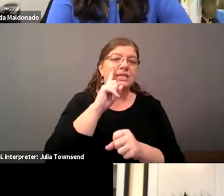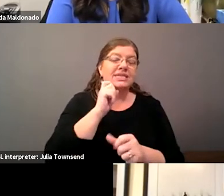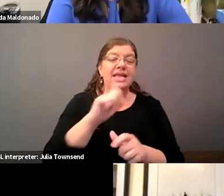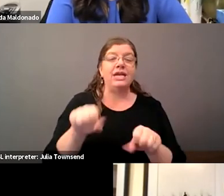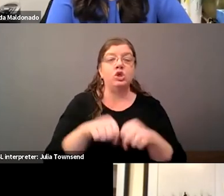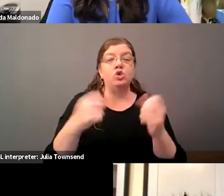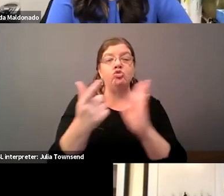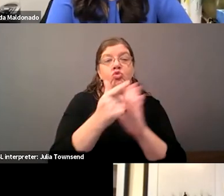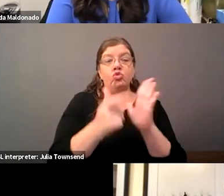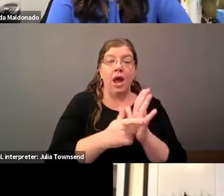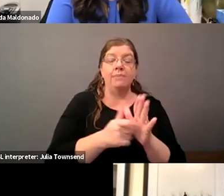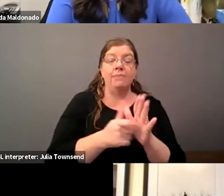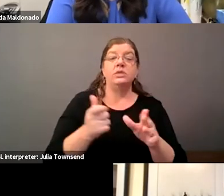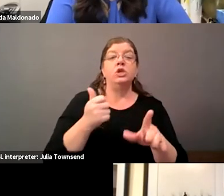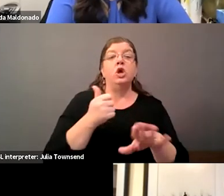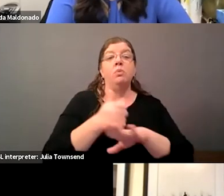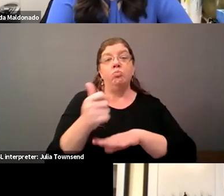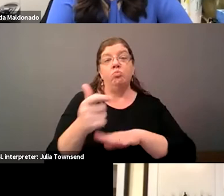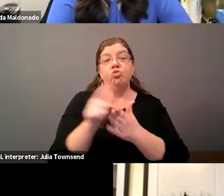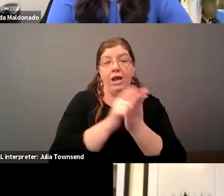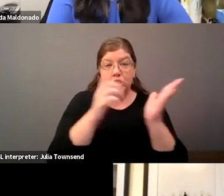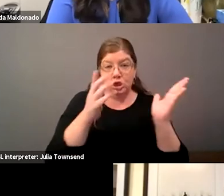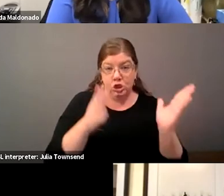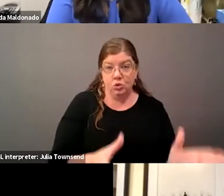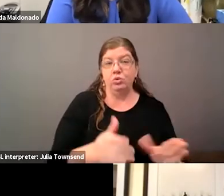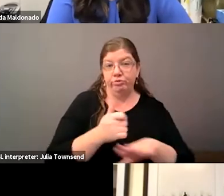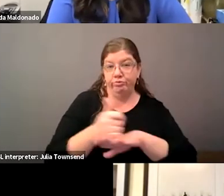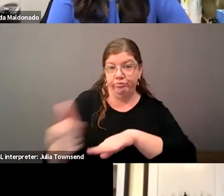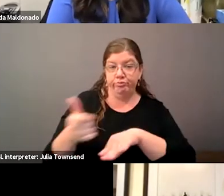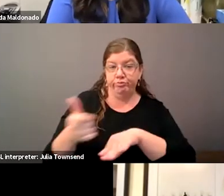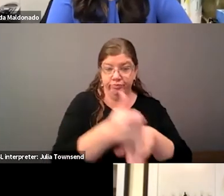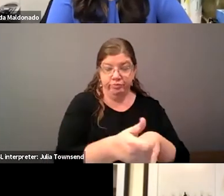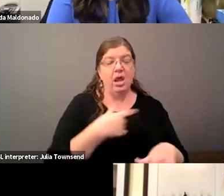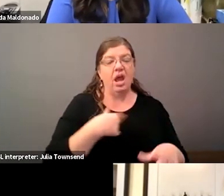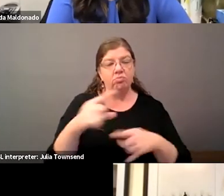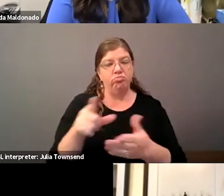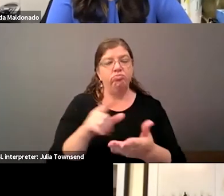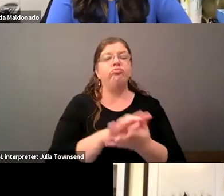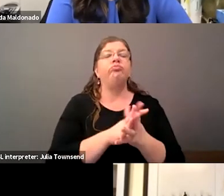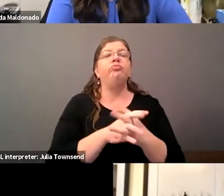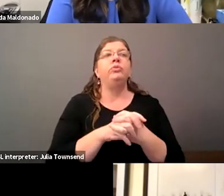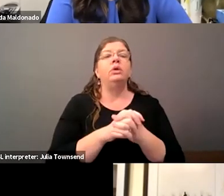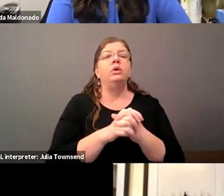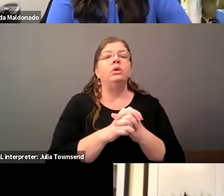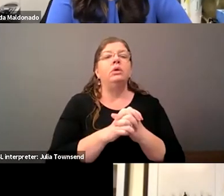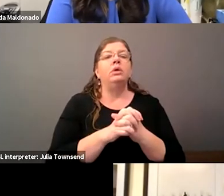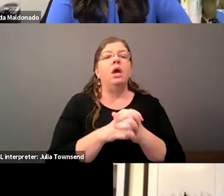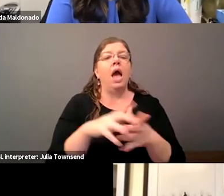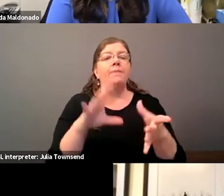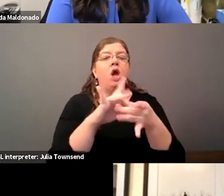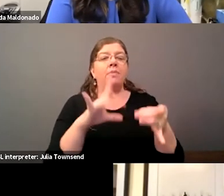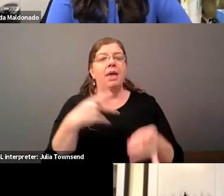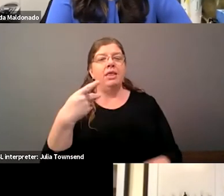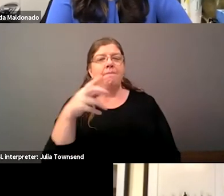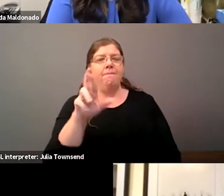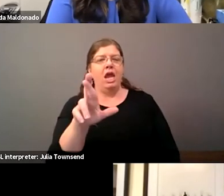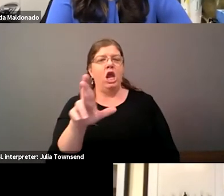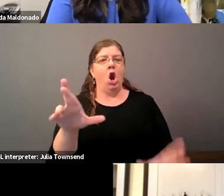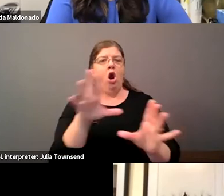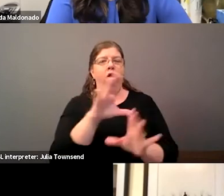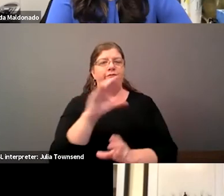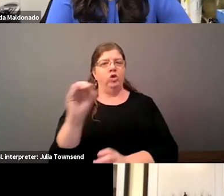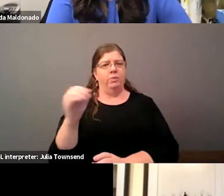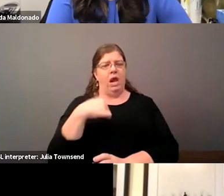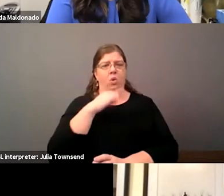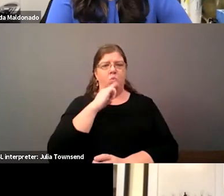tyndall who abused hundreds of women at usc where i went to law school and i'm commenting on this pr firm and i have a real